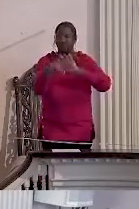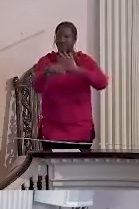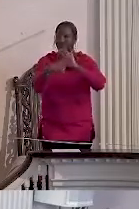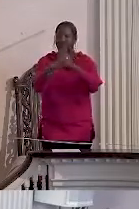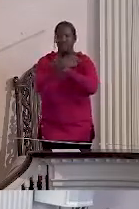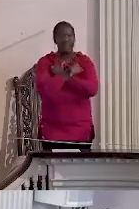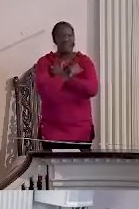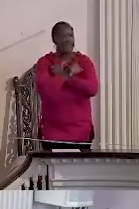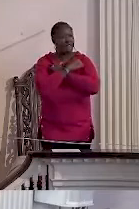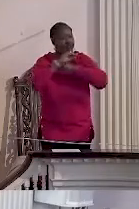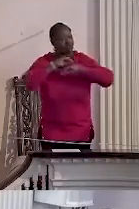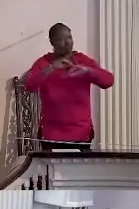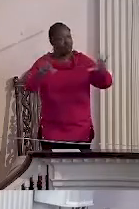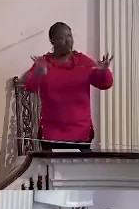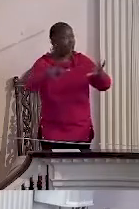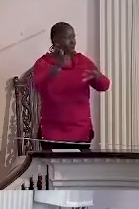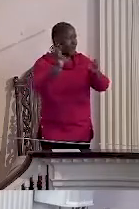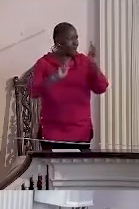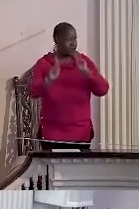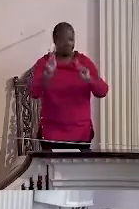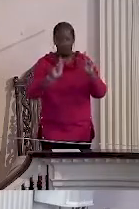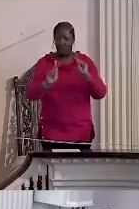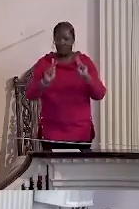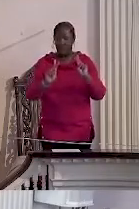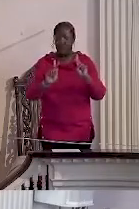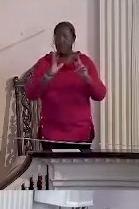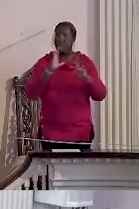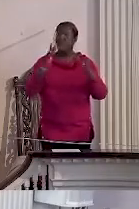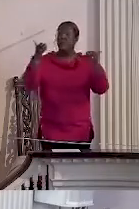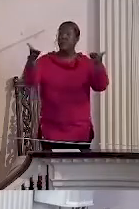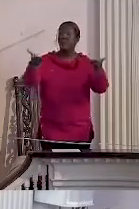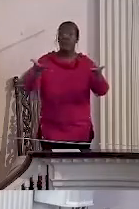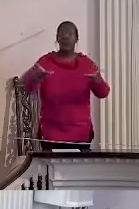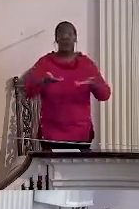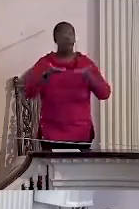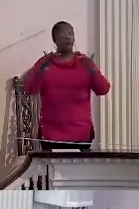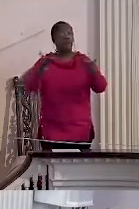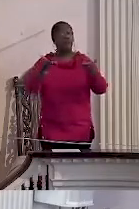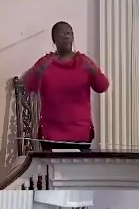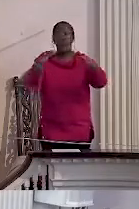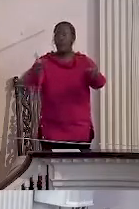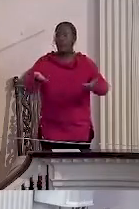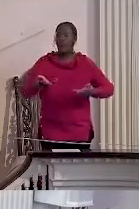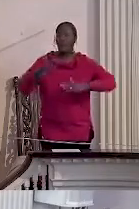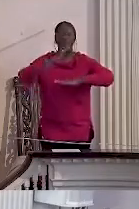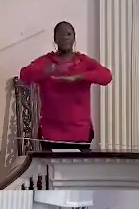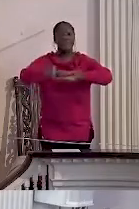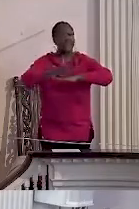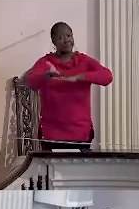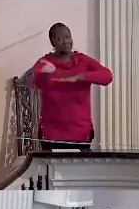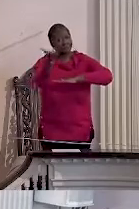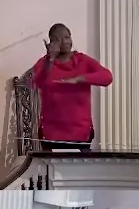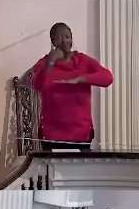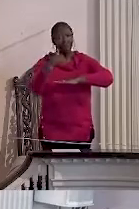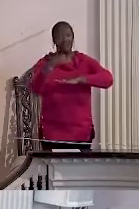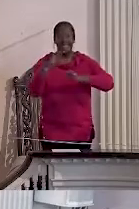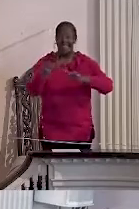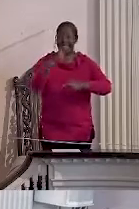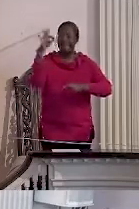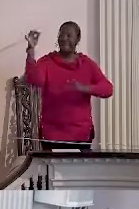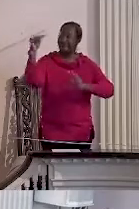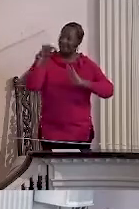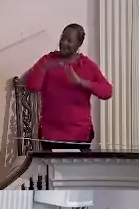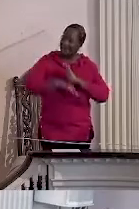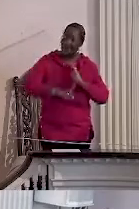others. May we offer a welcome table to all in a spirit of deep generosity as